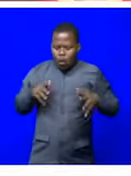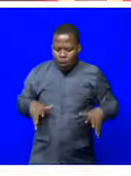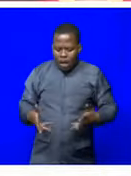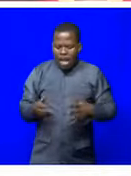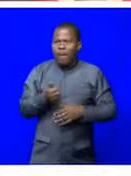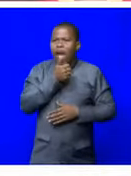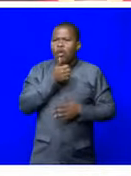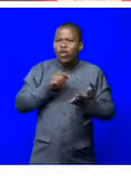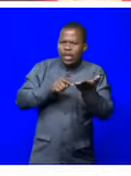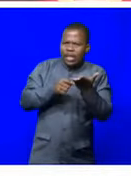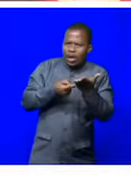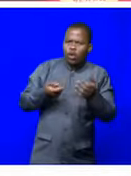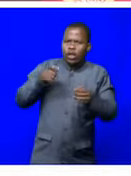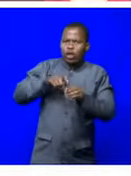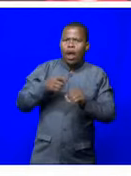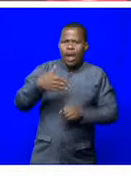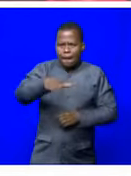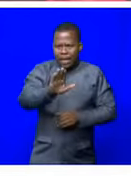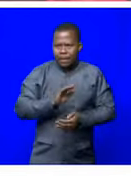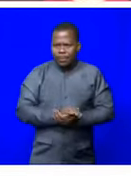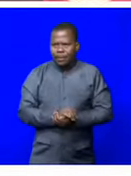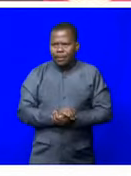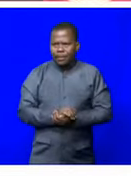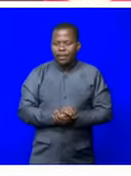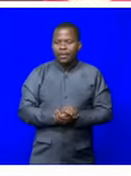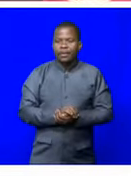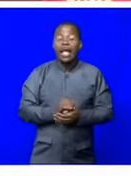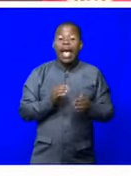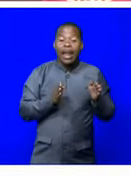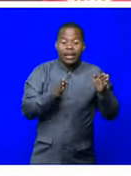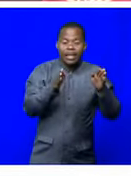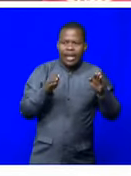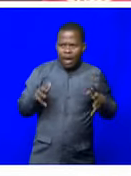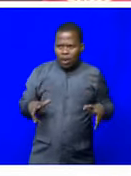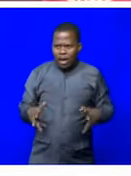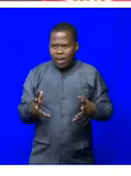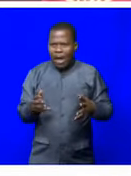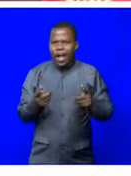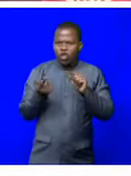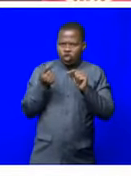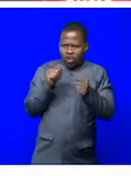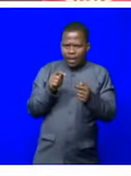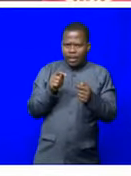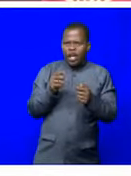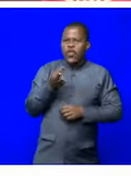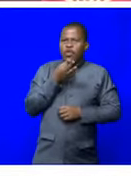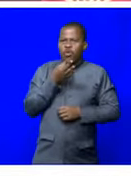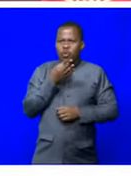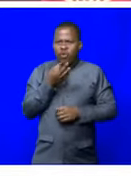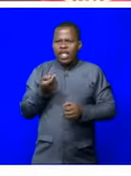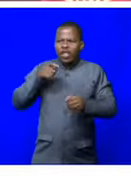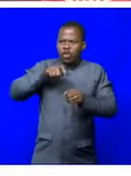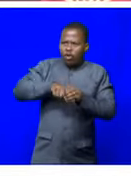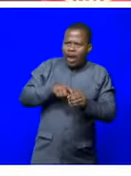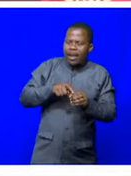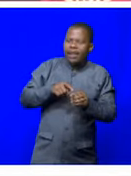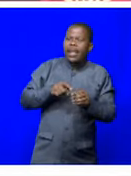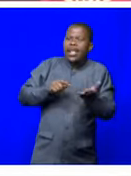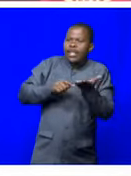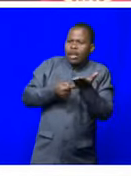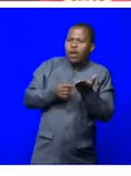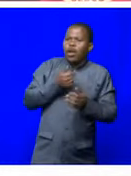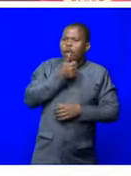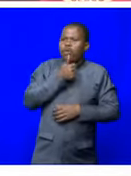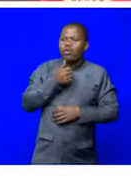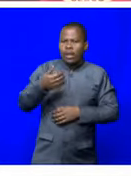that we need to change the face of agriculture to entice the young people to venture into those the